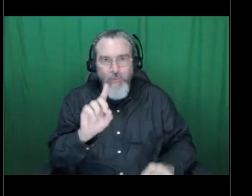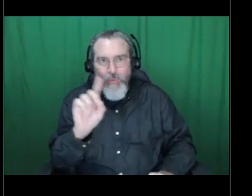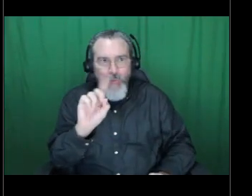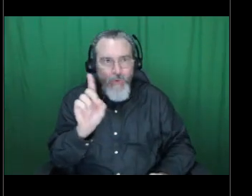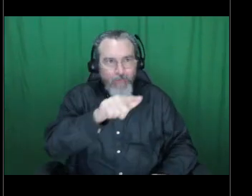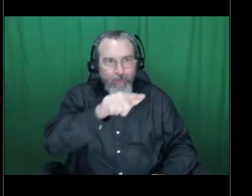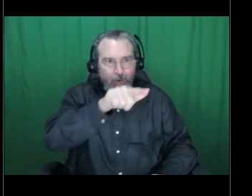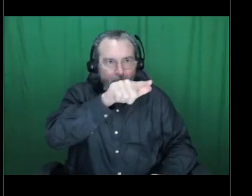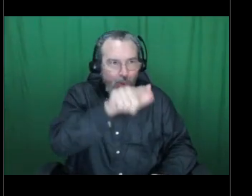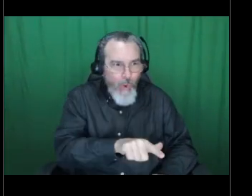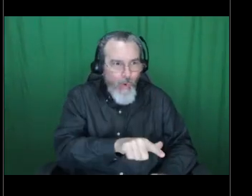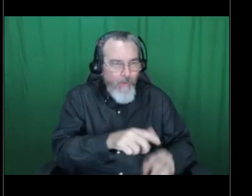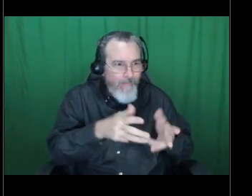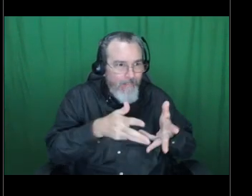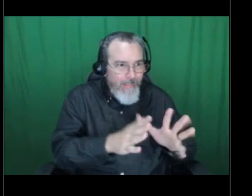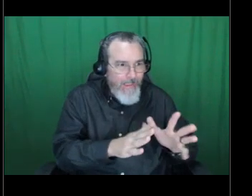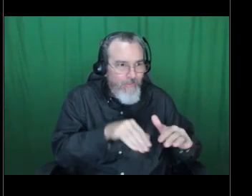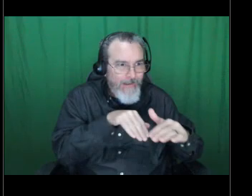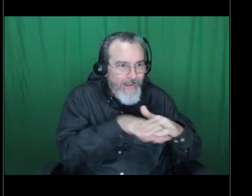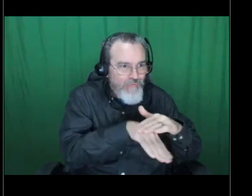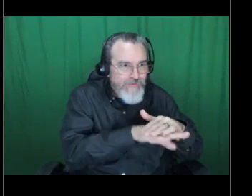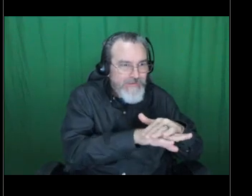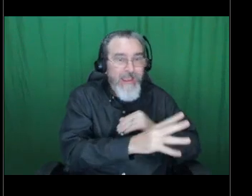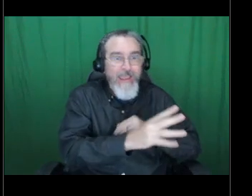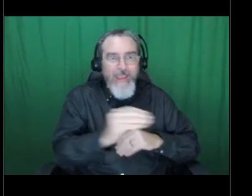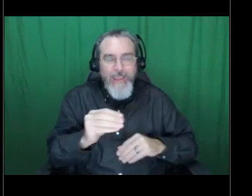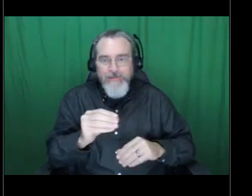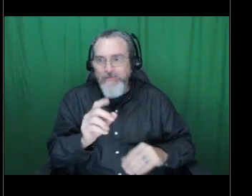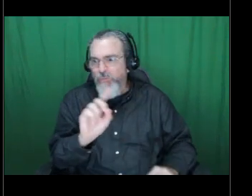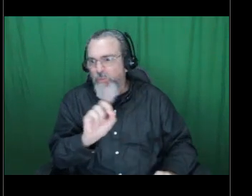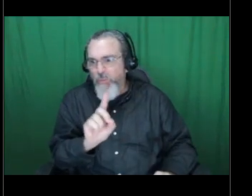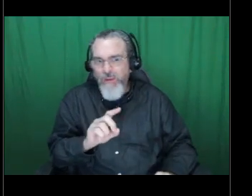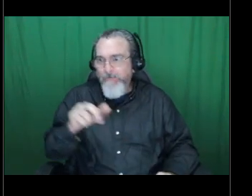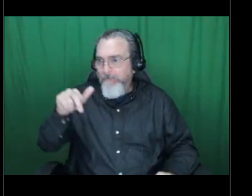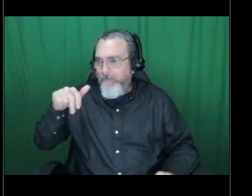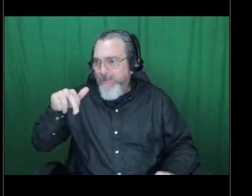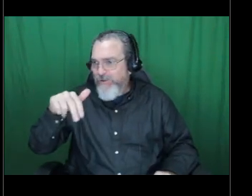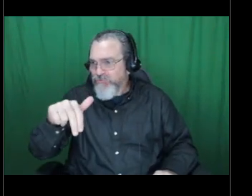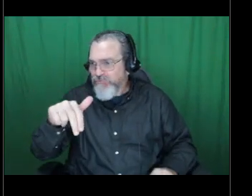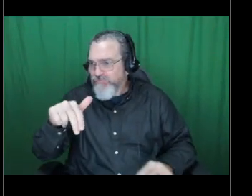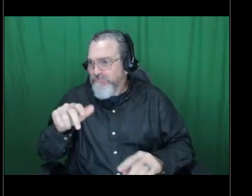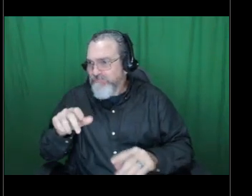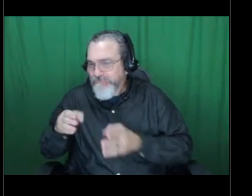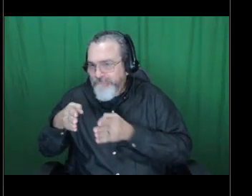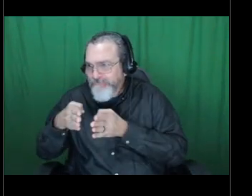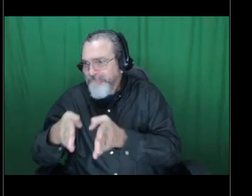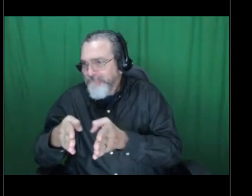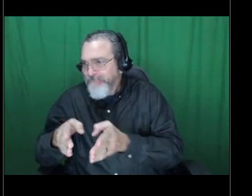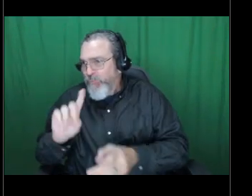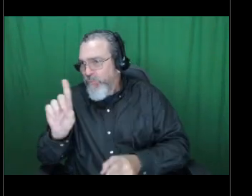entrance and the closest pedestrian arrival point.